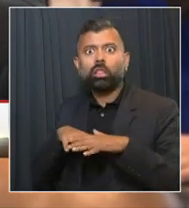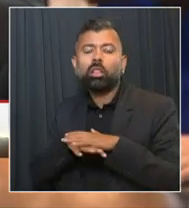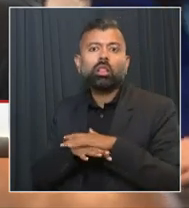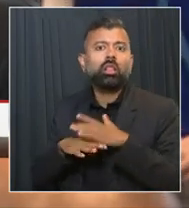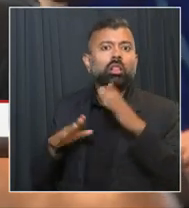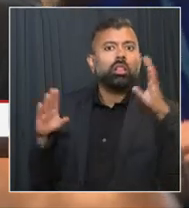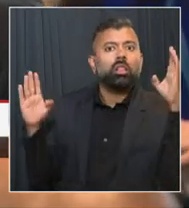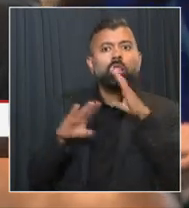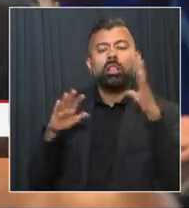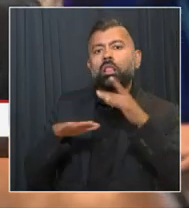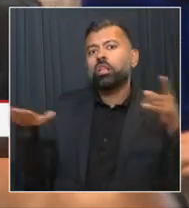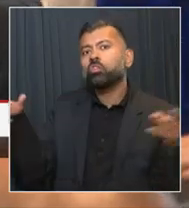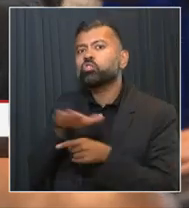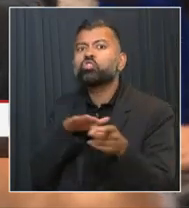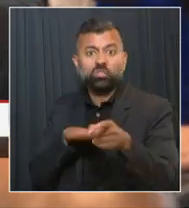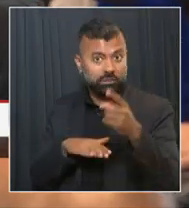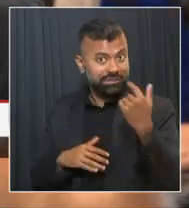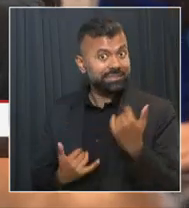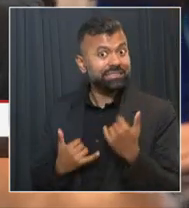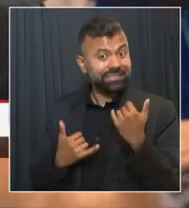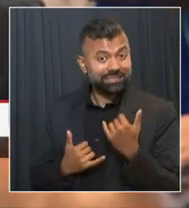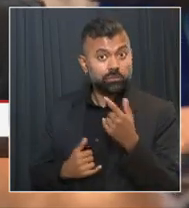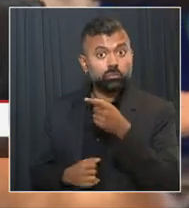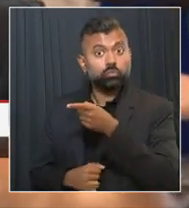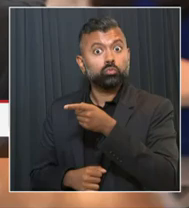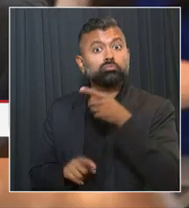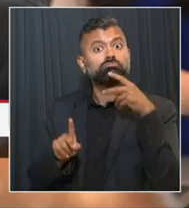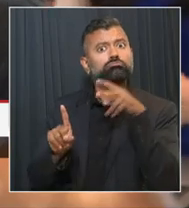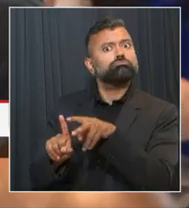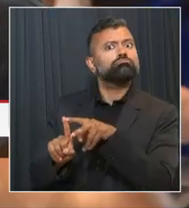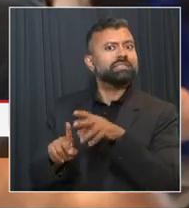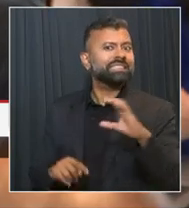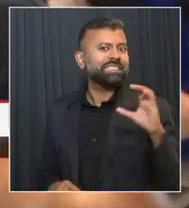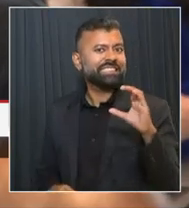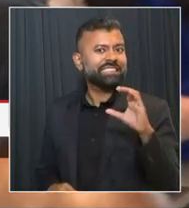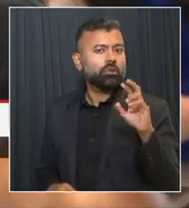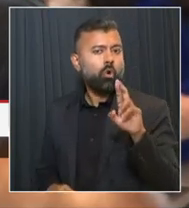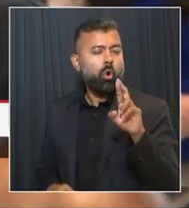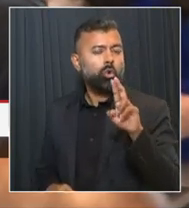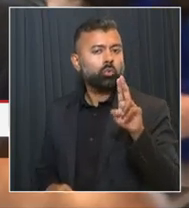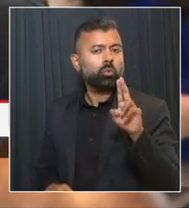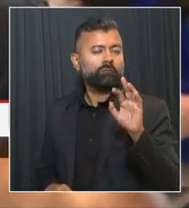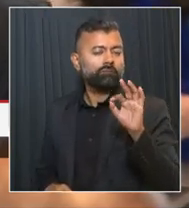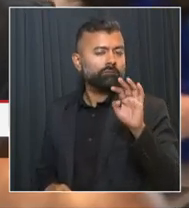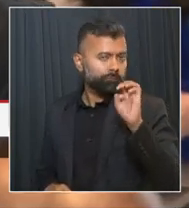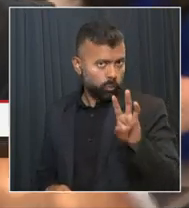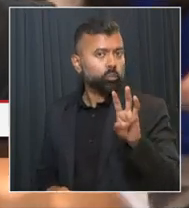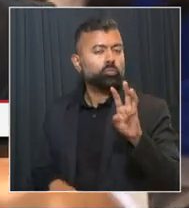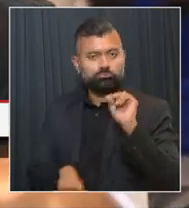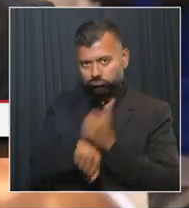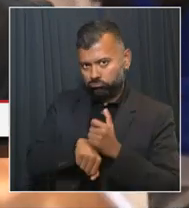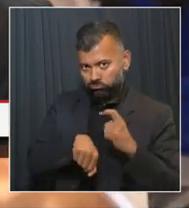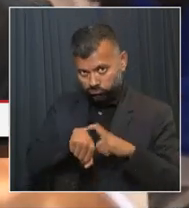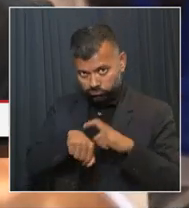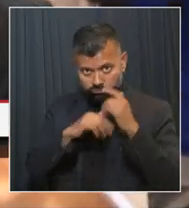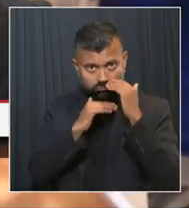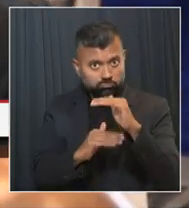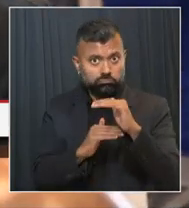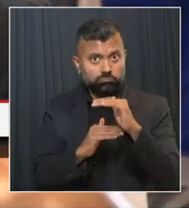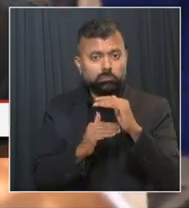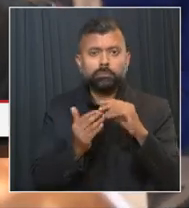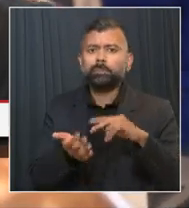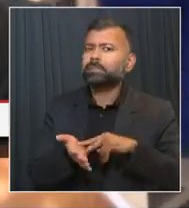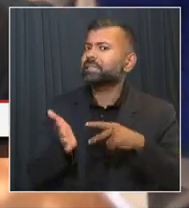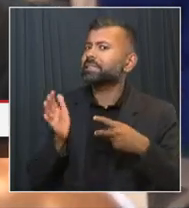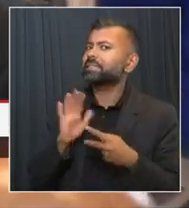youth programming look like this summer, given what we're facing? So is there still opportunity for late night youth programming, or what does that